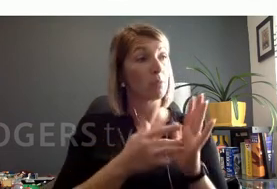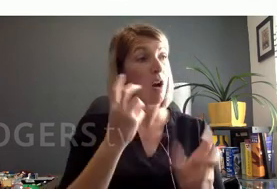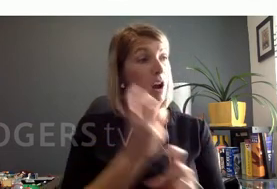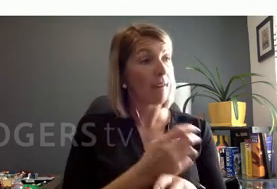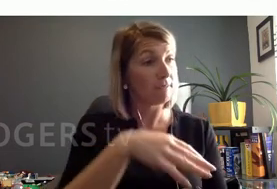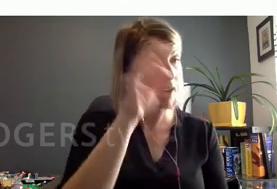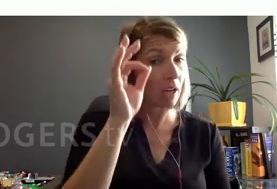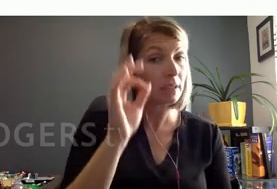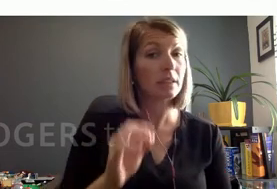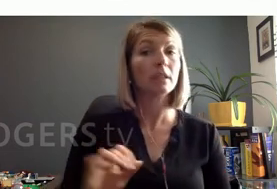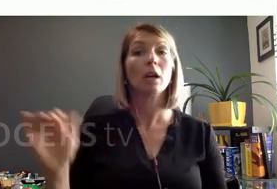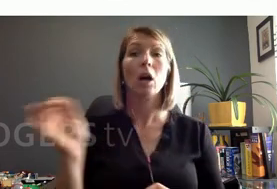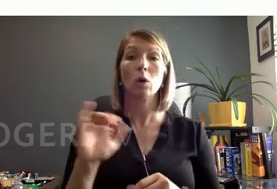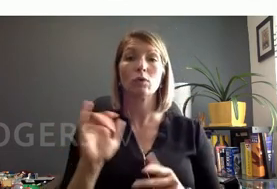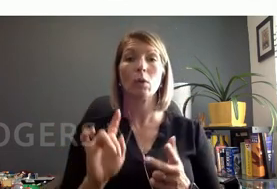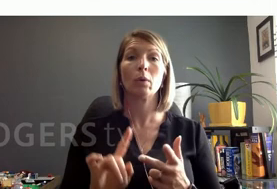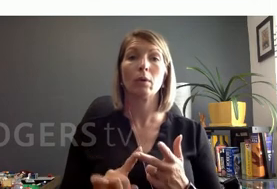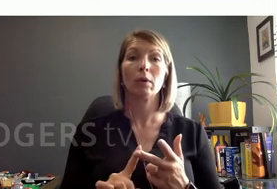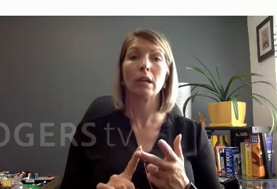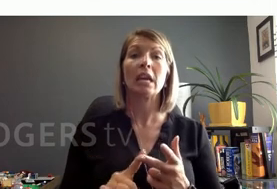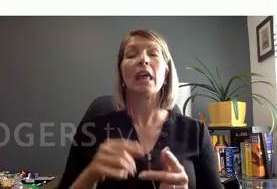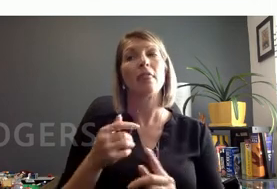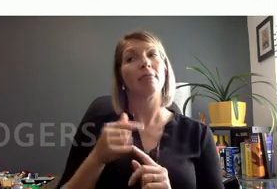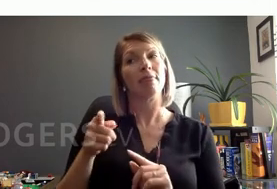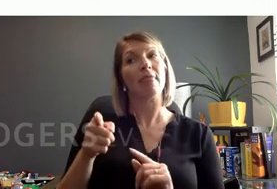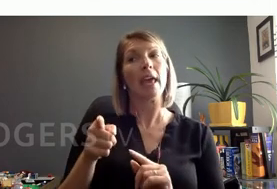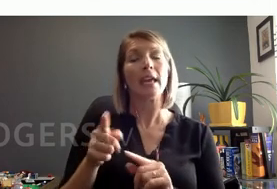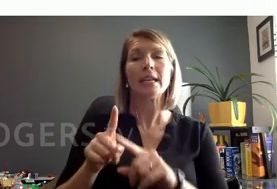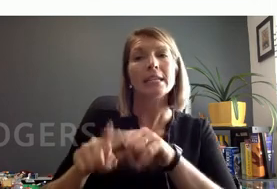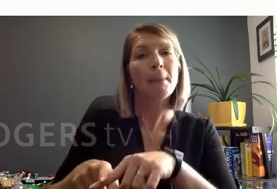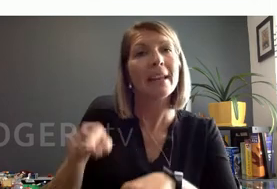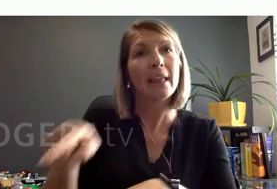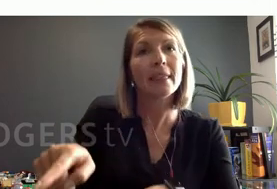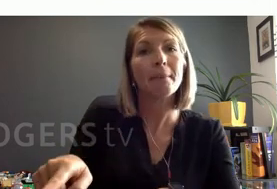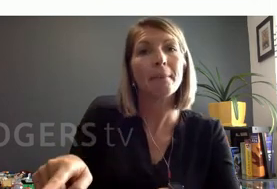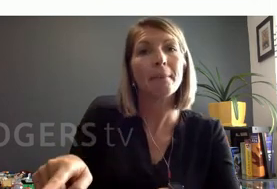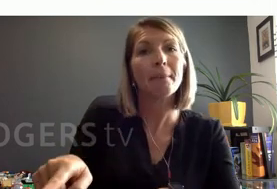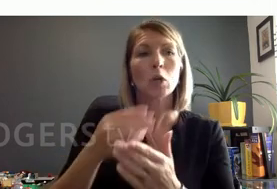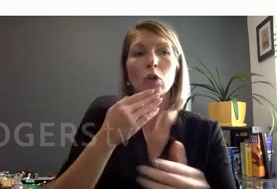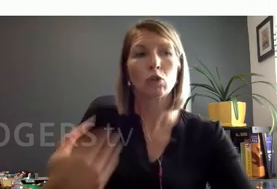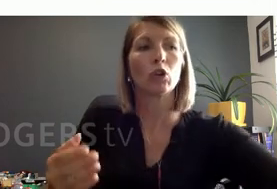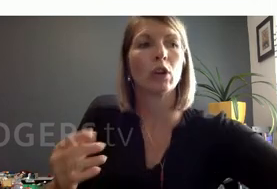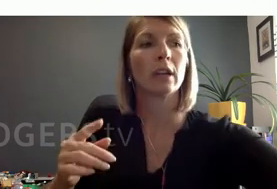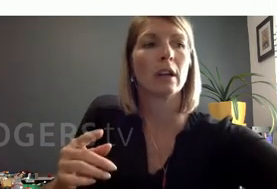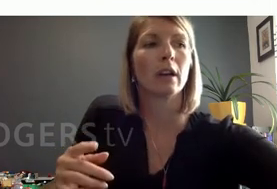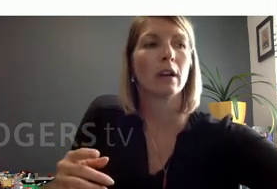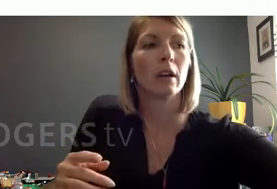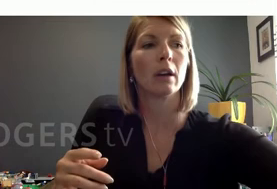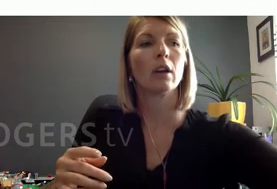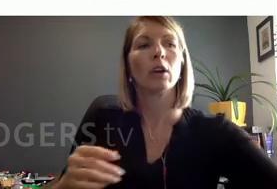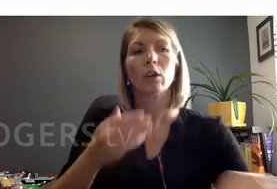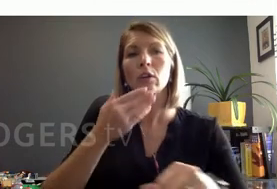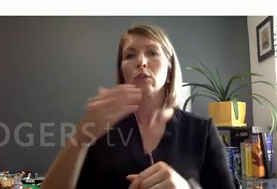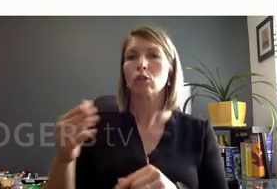to learn and reliability. Okay, you think about this from organizational perspective, right?